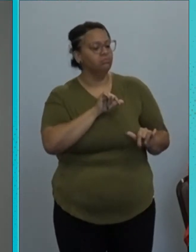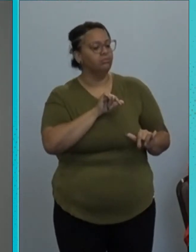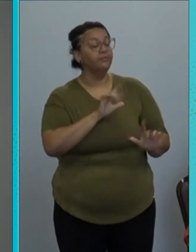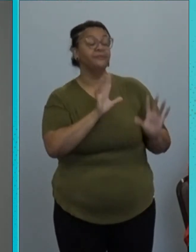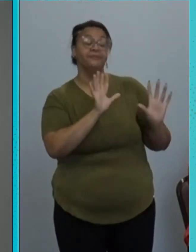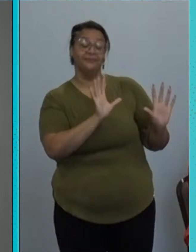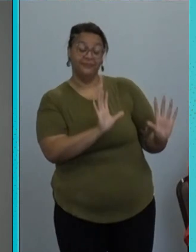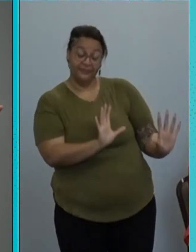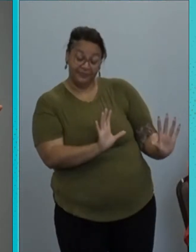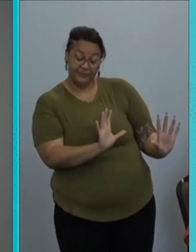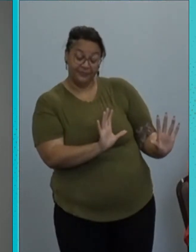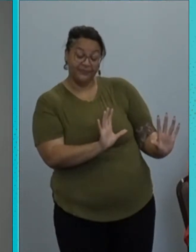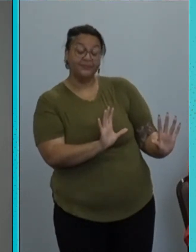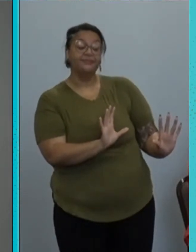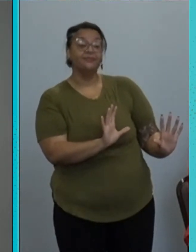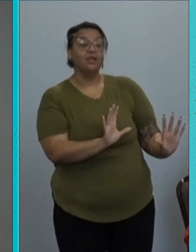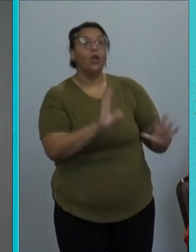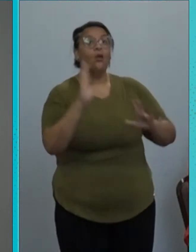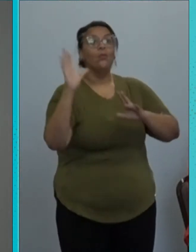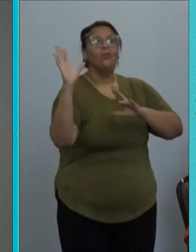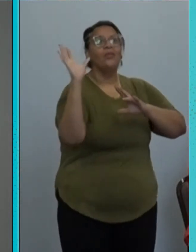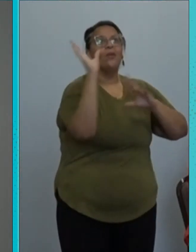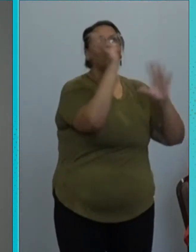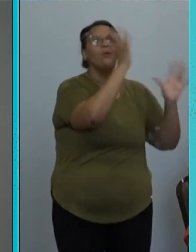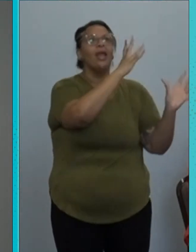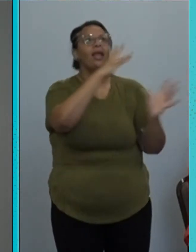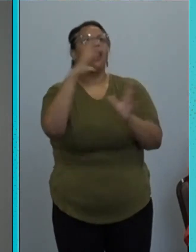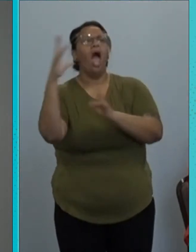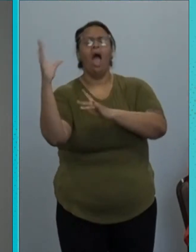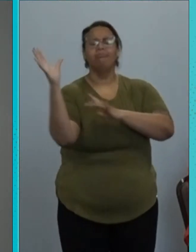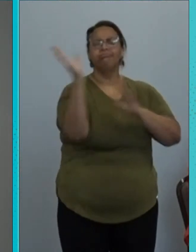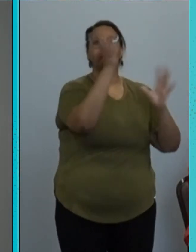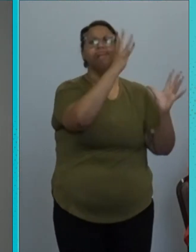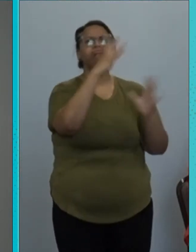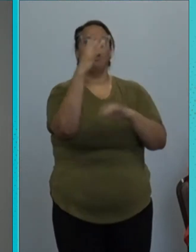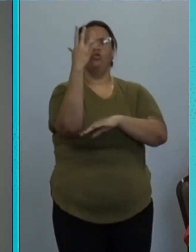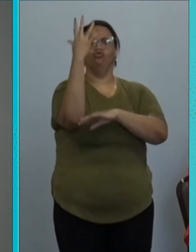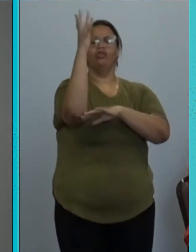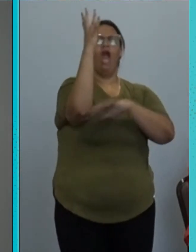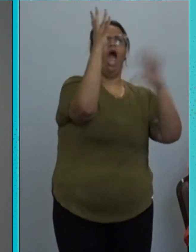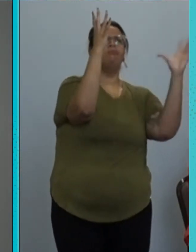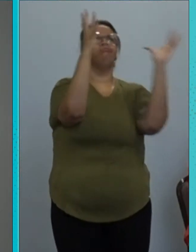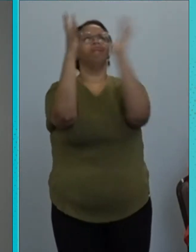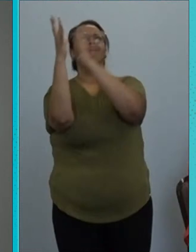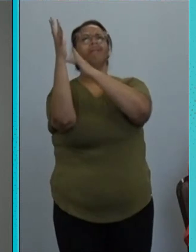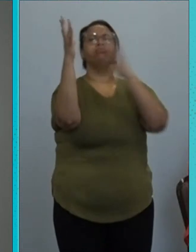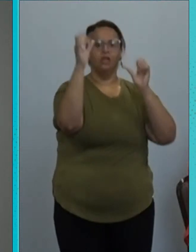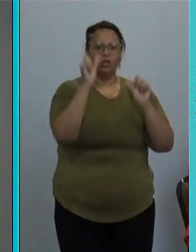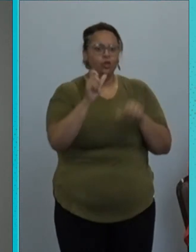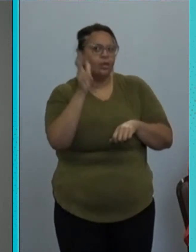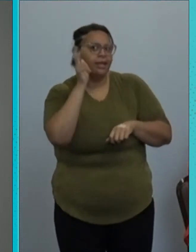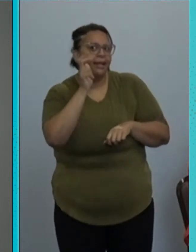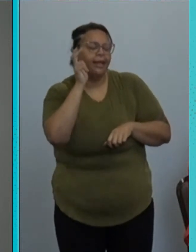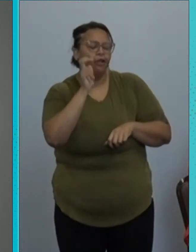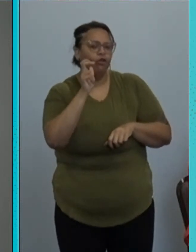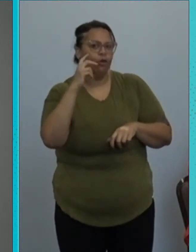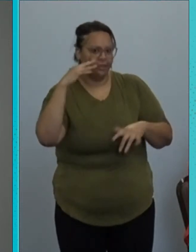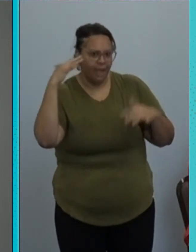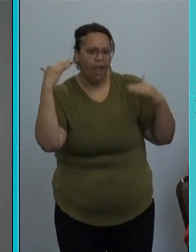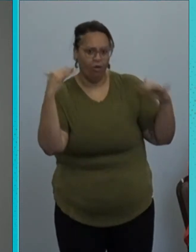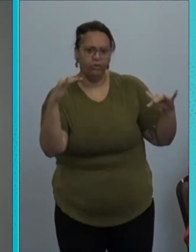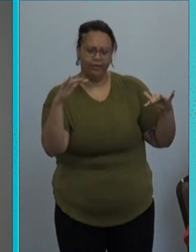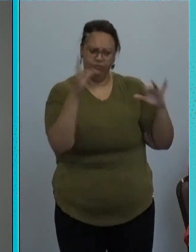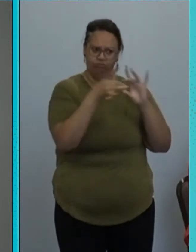well, when the wind blows through a tree, you can hear a sound. There's a sound that